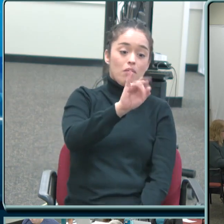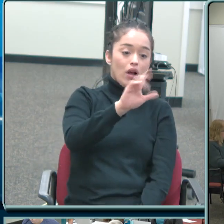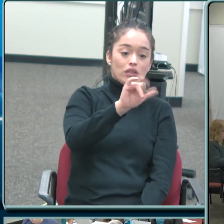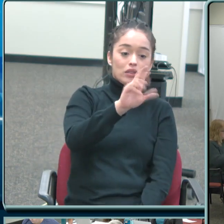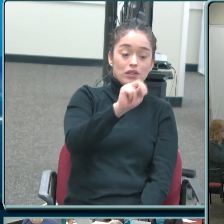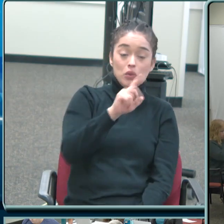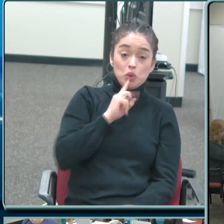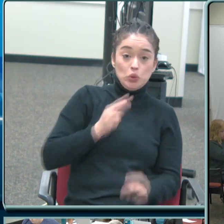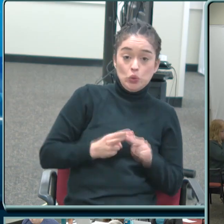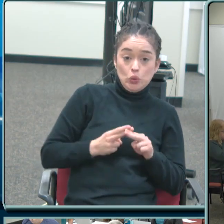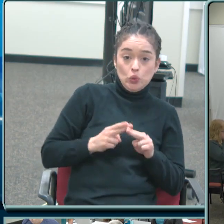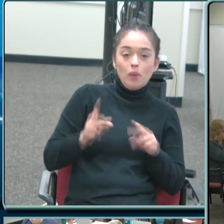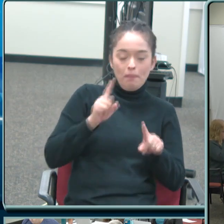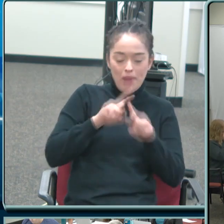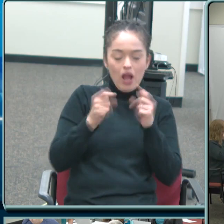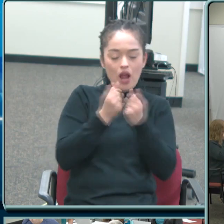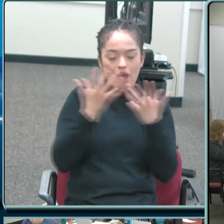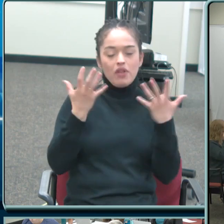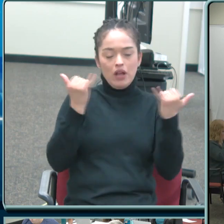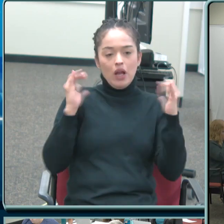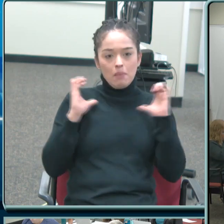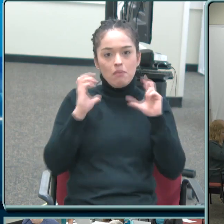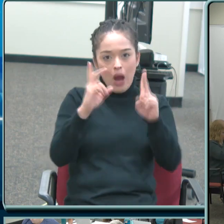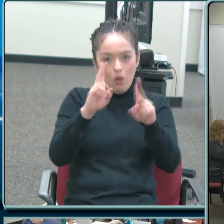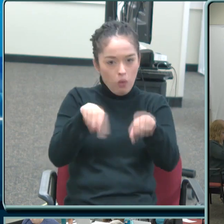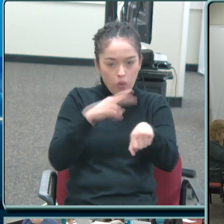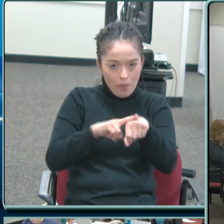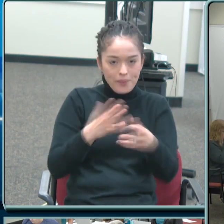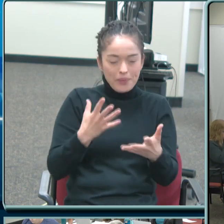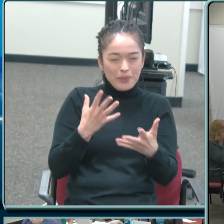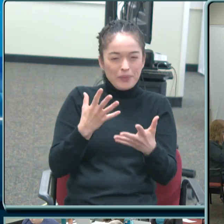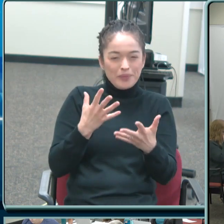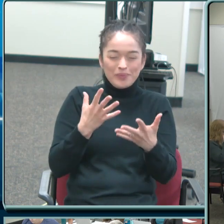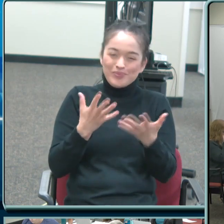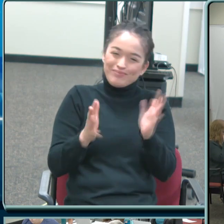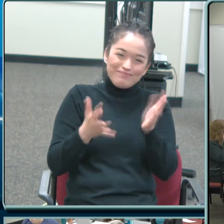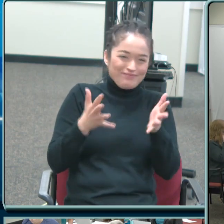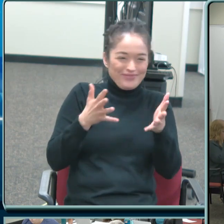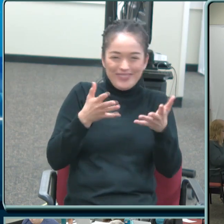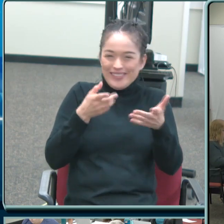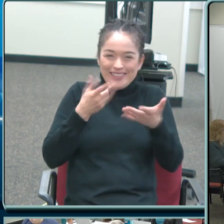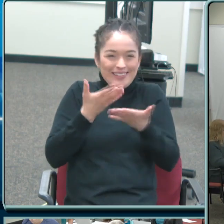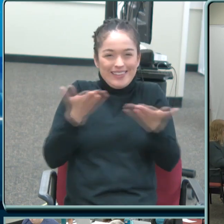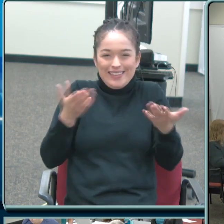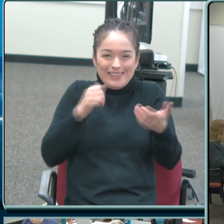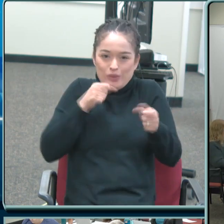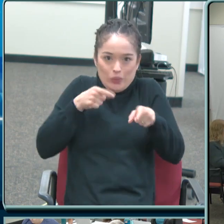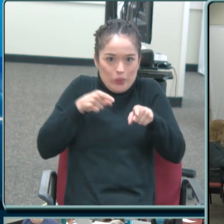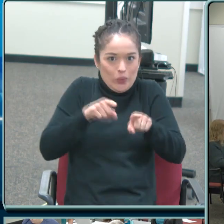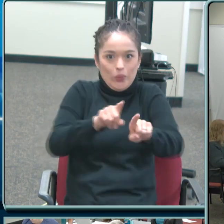shortage, but I think that's also starting to correct. So it was just sort of kind of things that aligned at the wrong time.